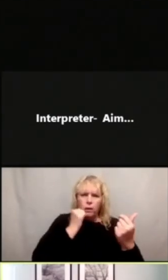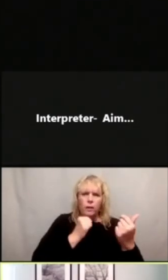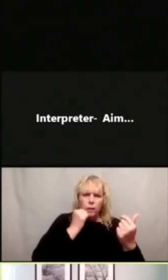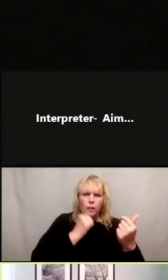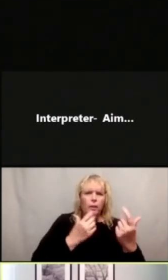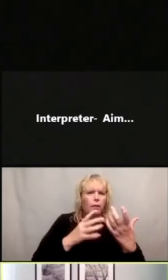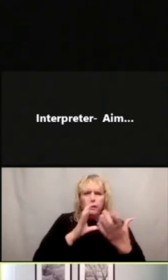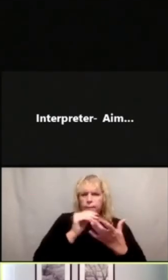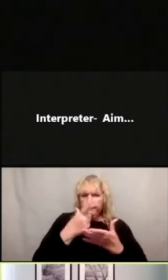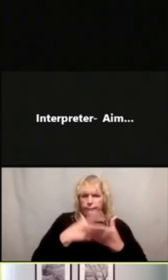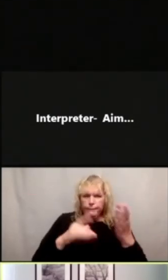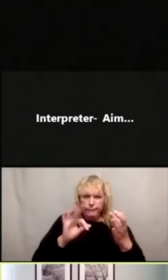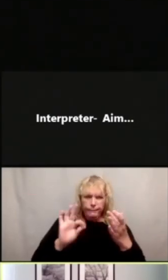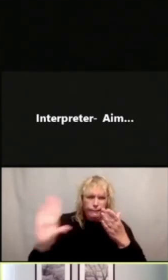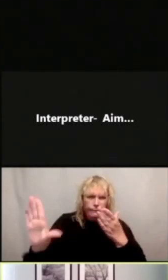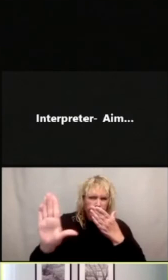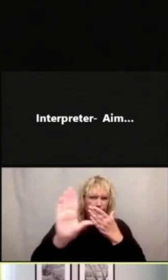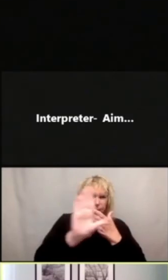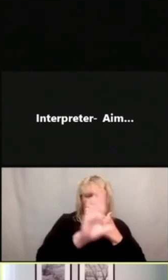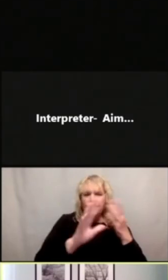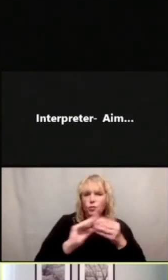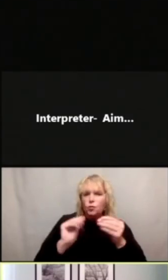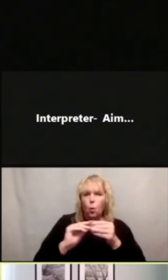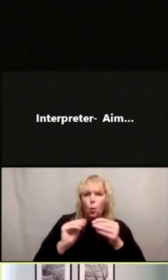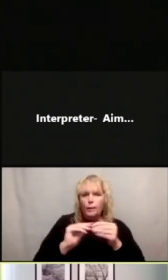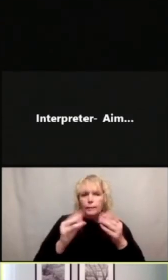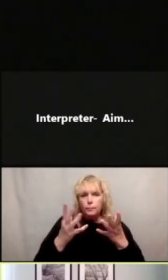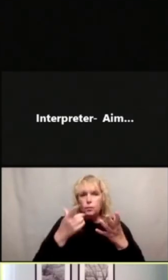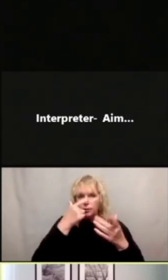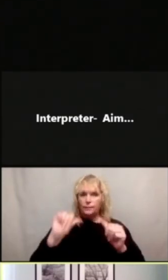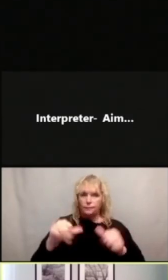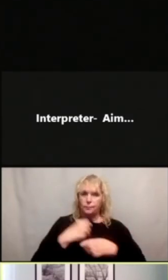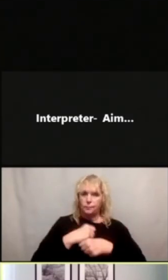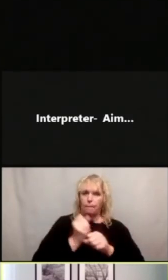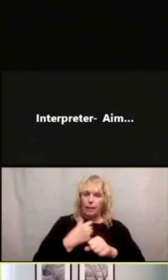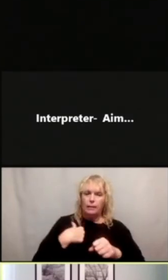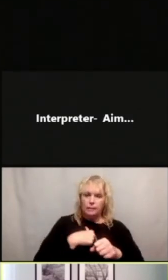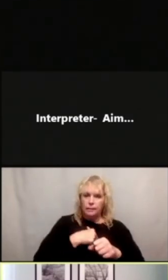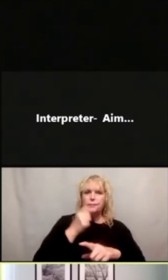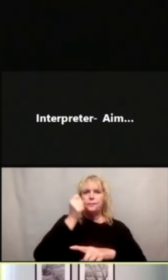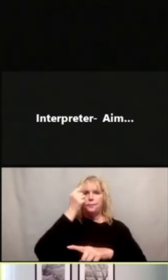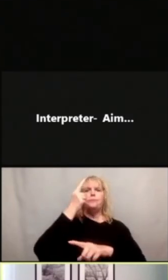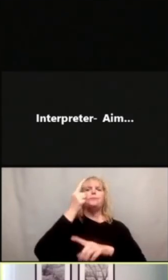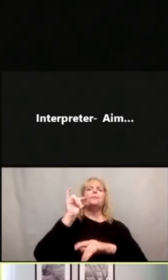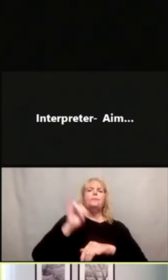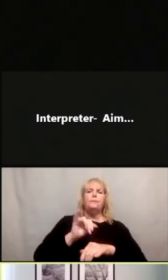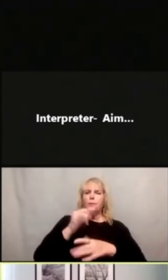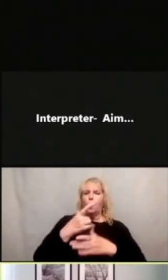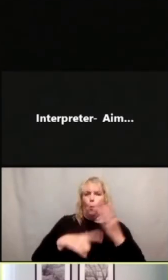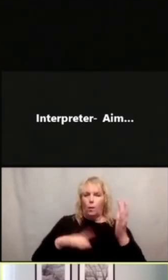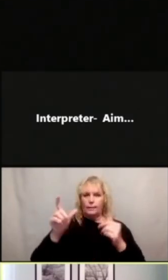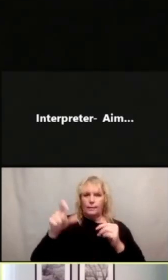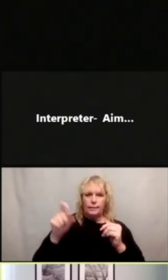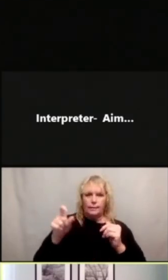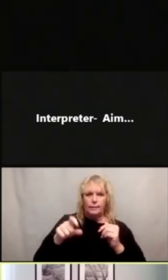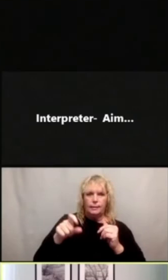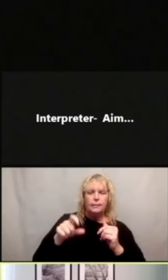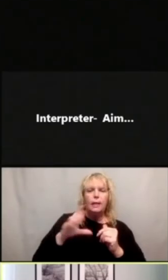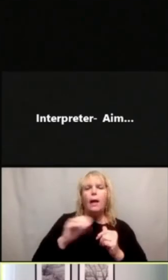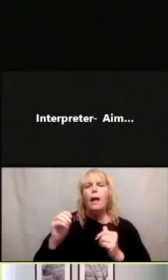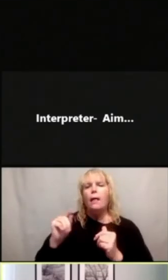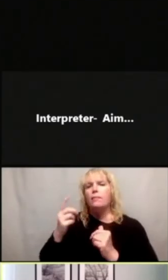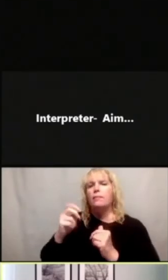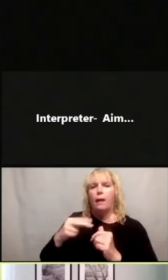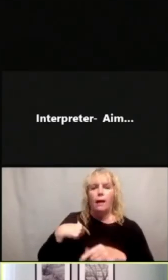What are some of their stories? Because that really does bring it, alive to us in terms of what the need is. And then, I go back to